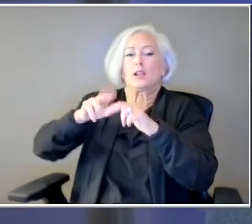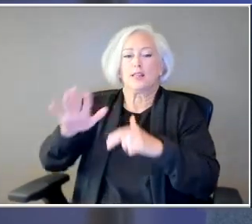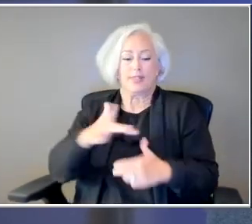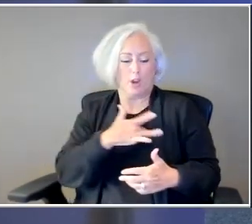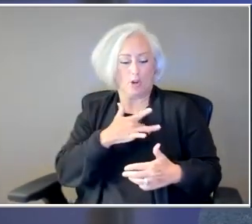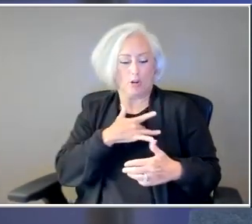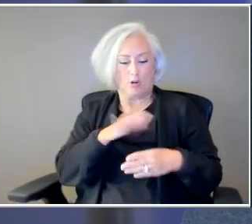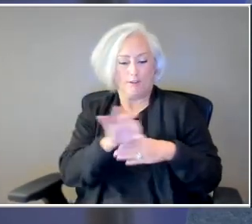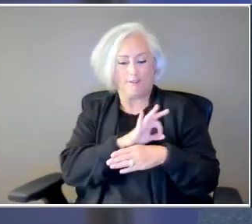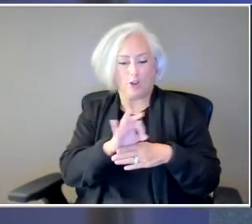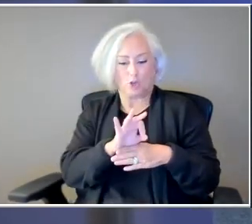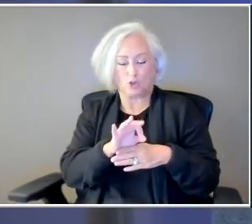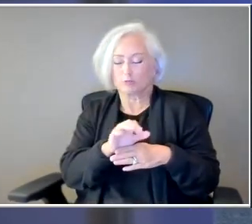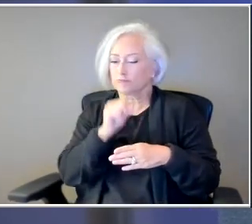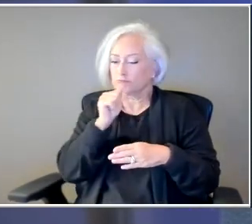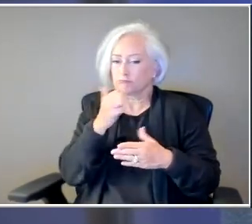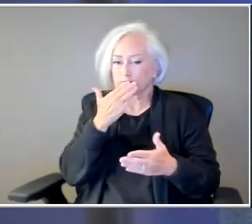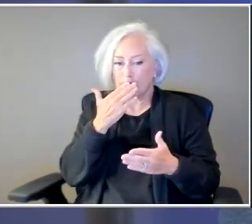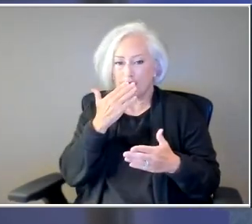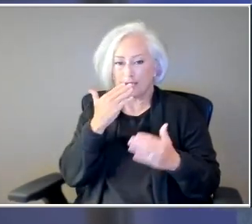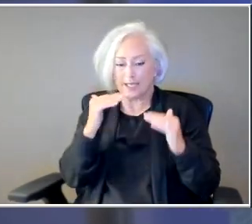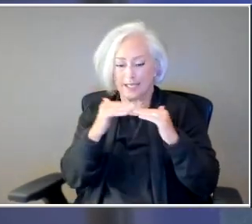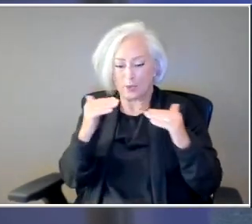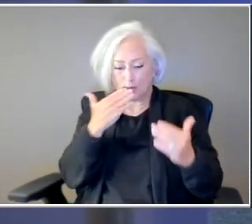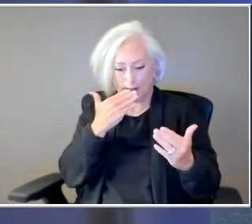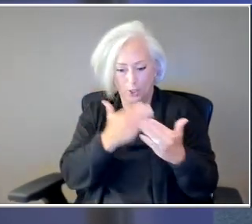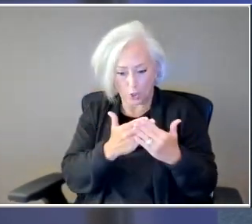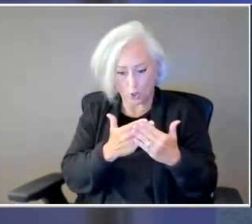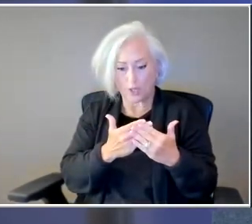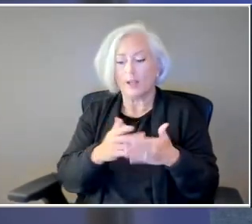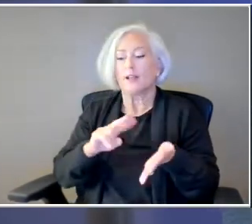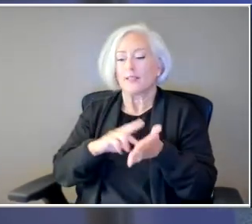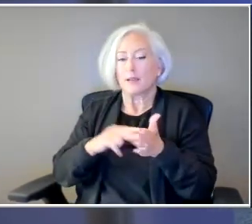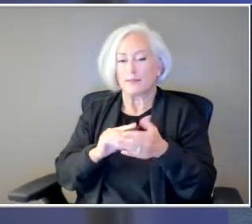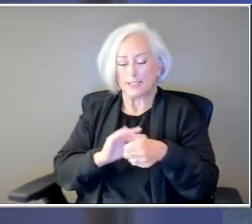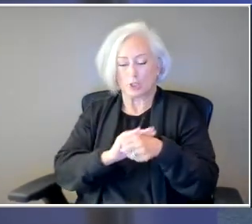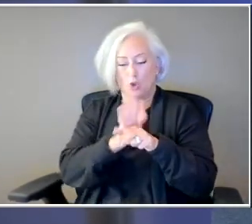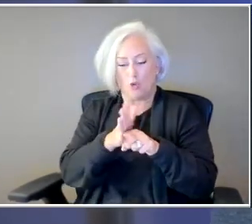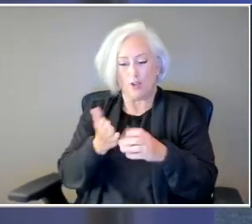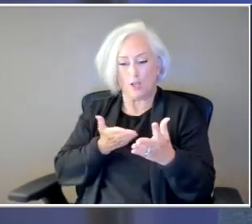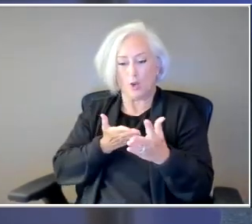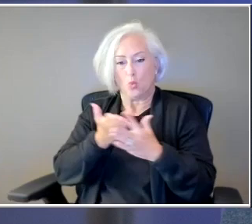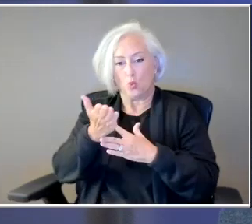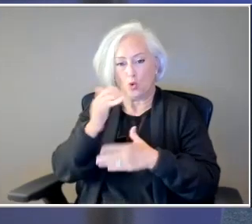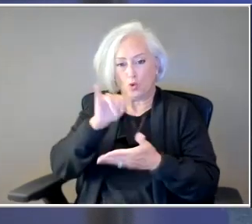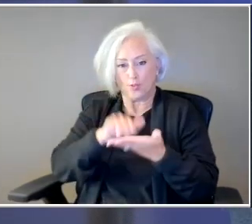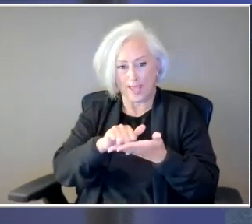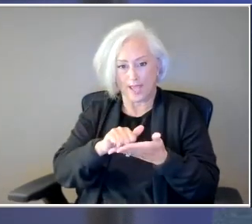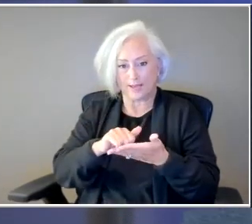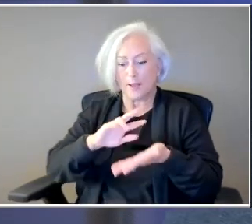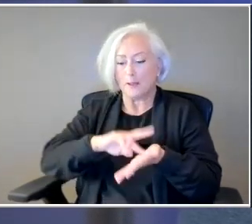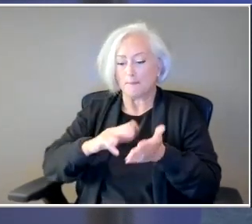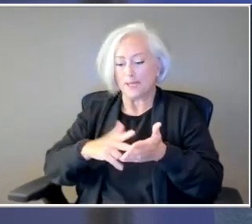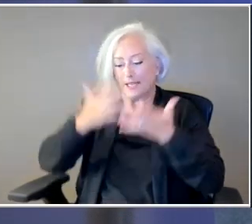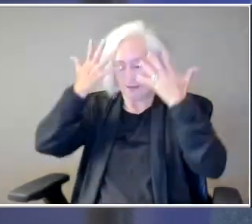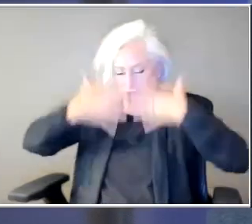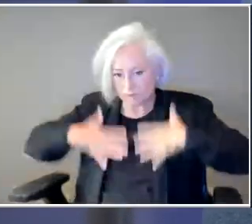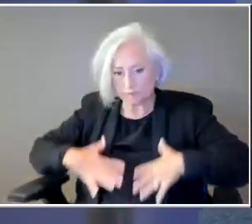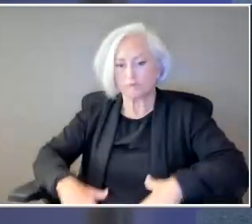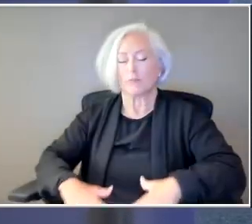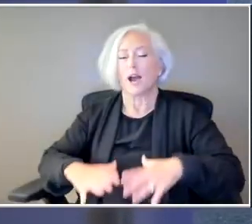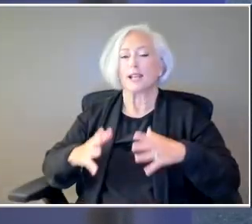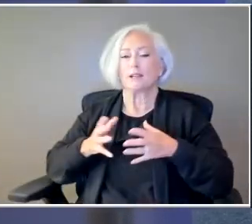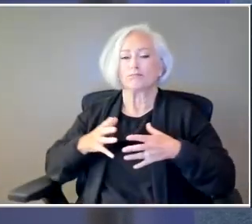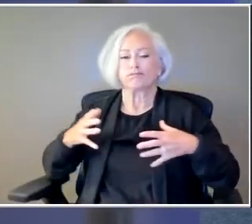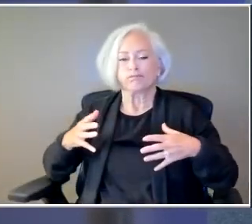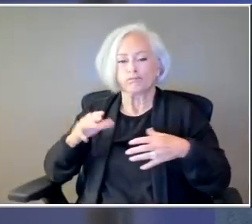as good, and so COVID works through those mechanisms. Whole body inflammation and really affecting the ability to get oxygen into